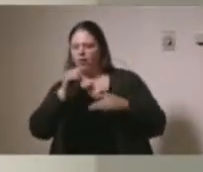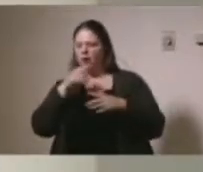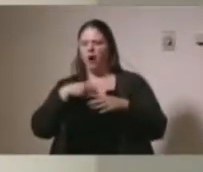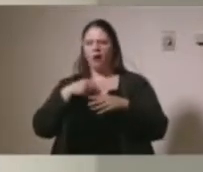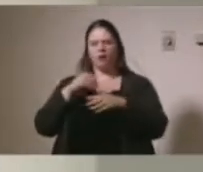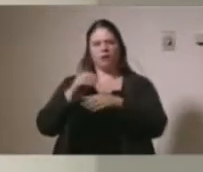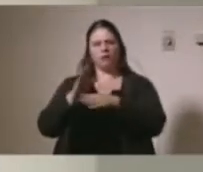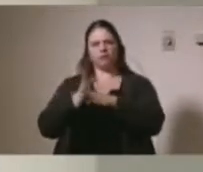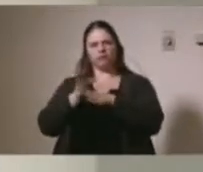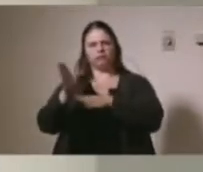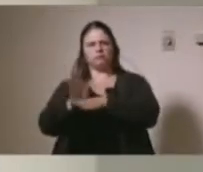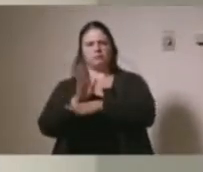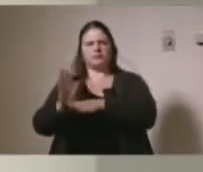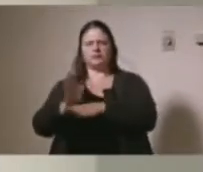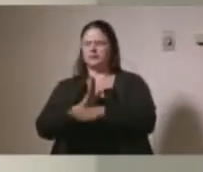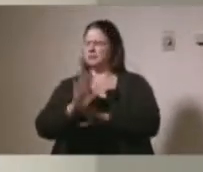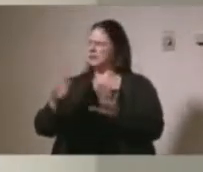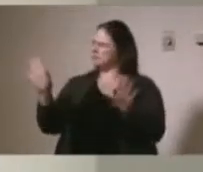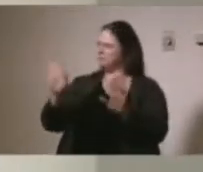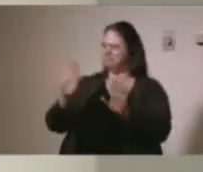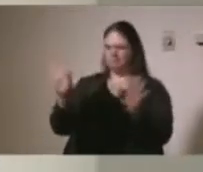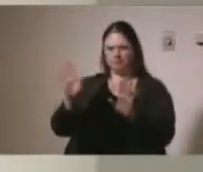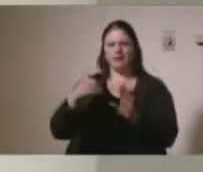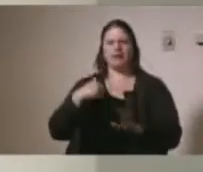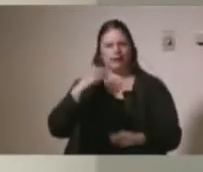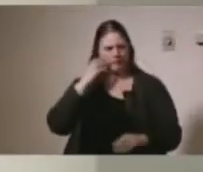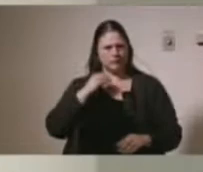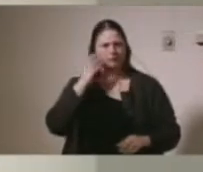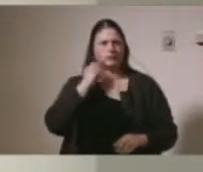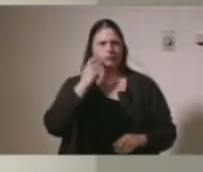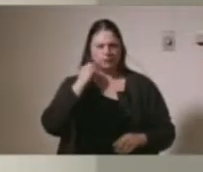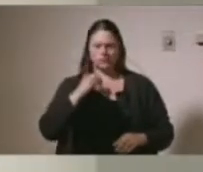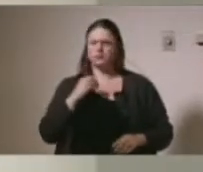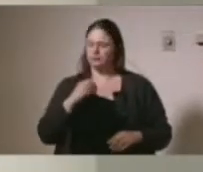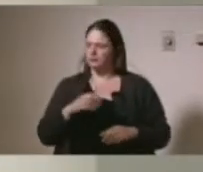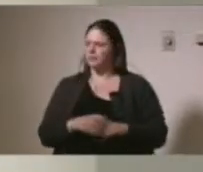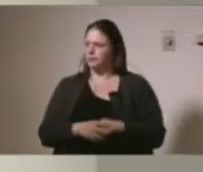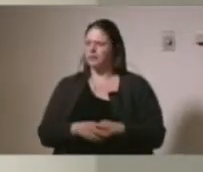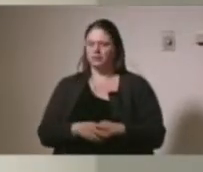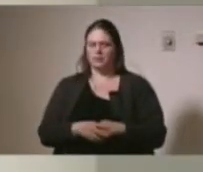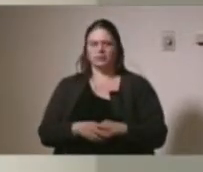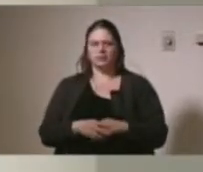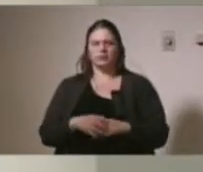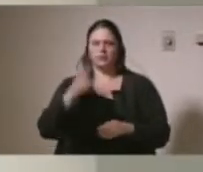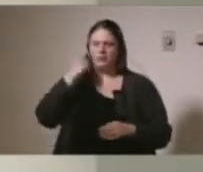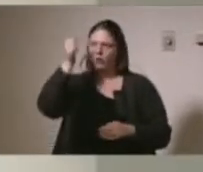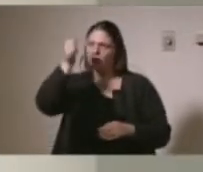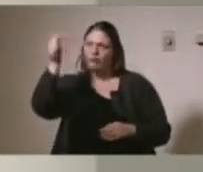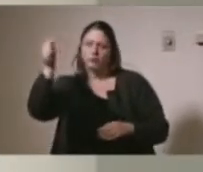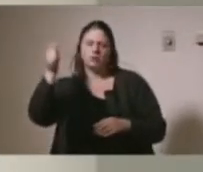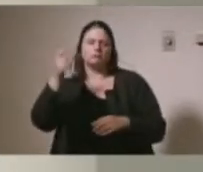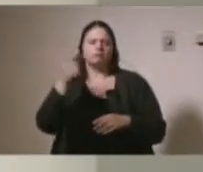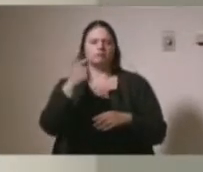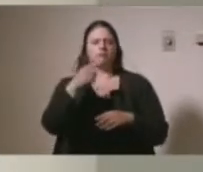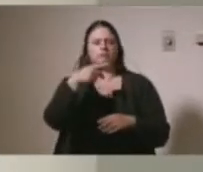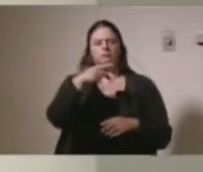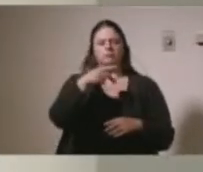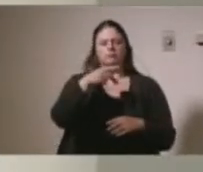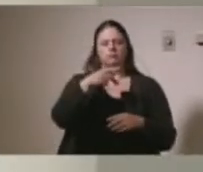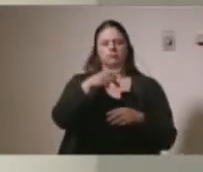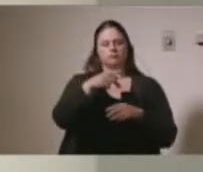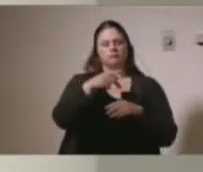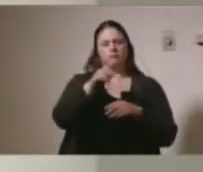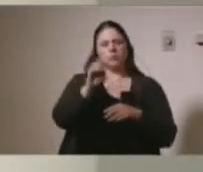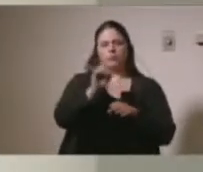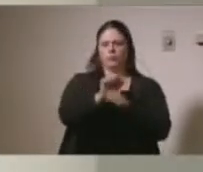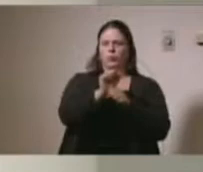experience, both on the government side and on the side of the postal workers, as far as